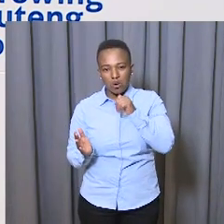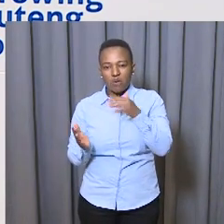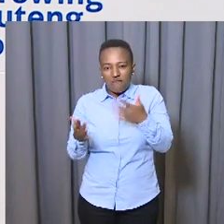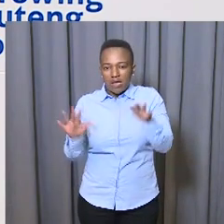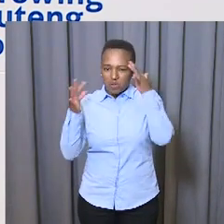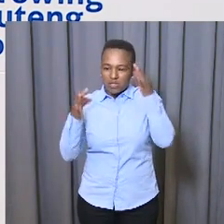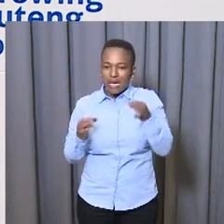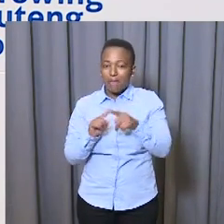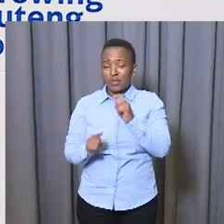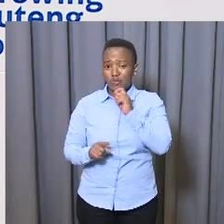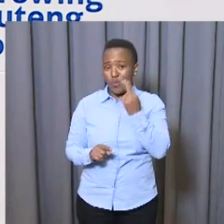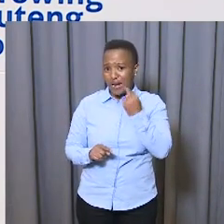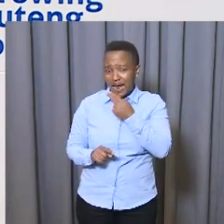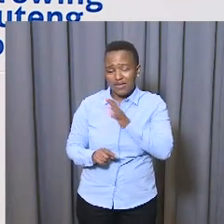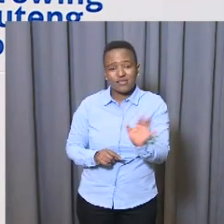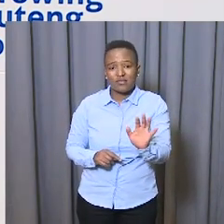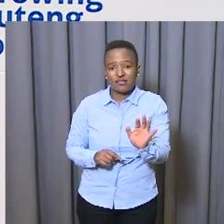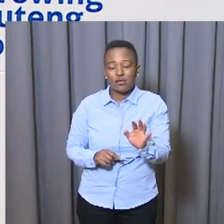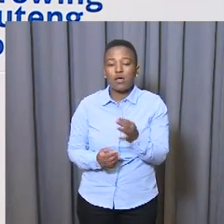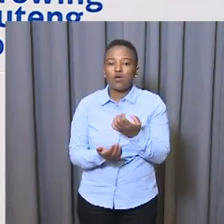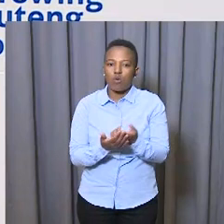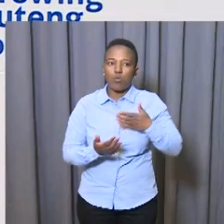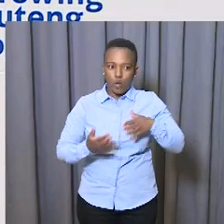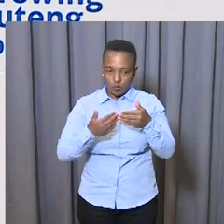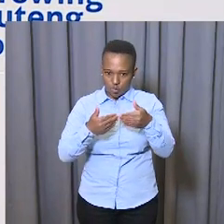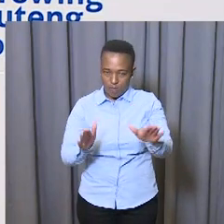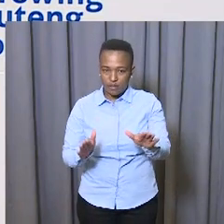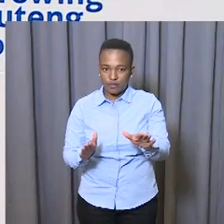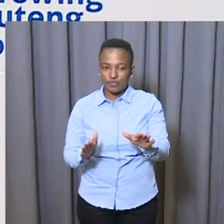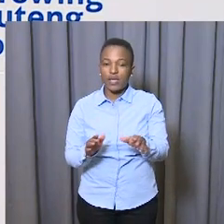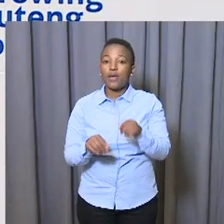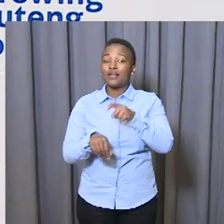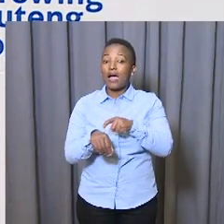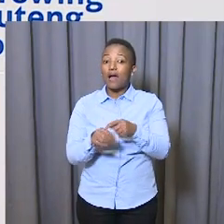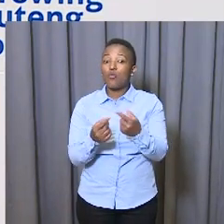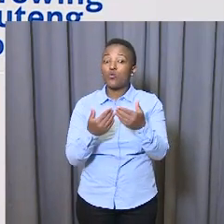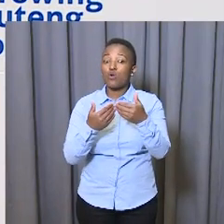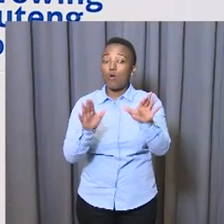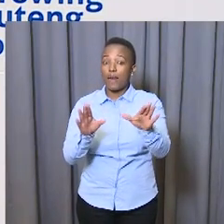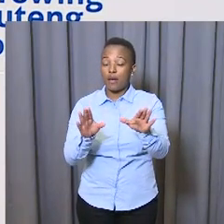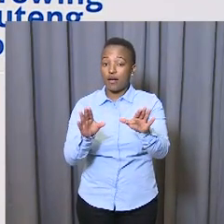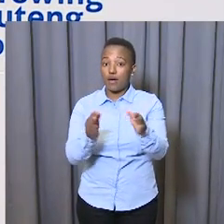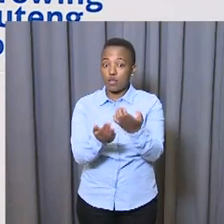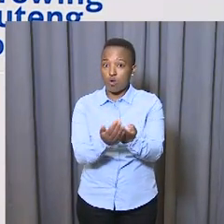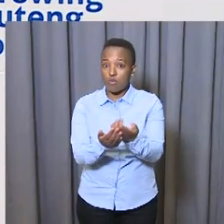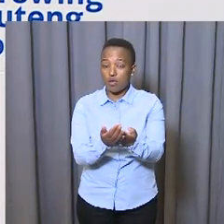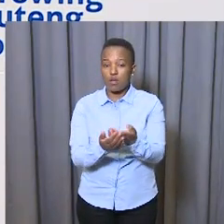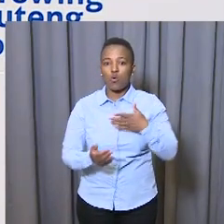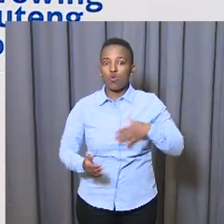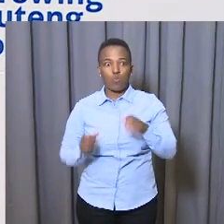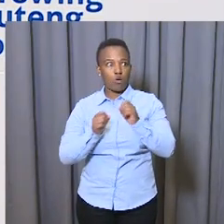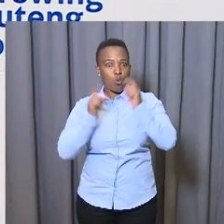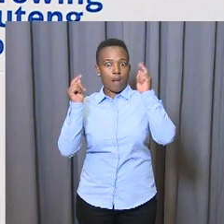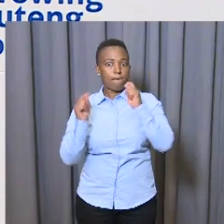nice, but we want to open the economy. But when we do so, I think we don't want to wake up one morning, there